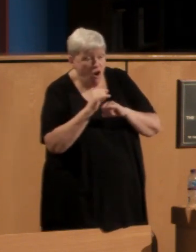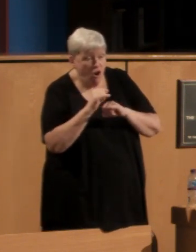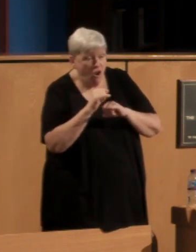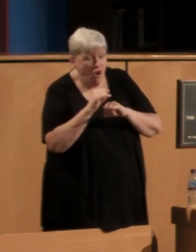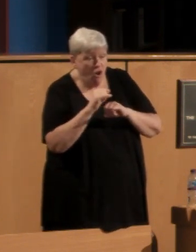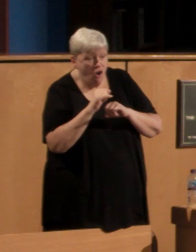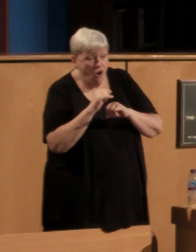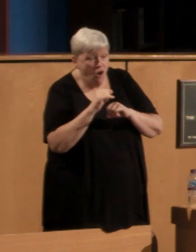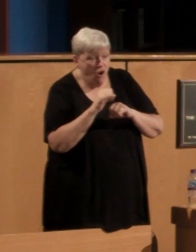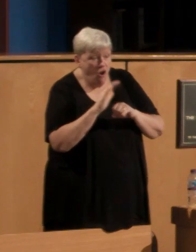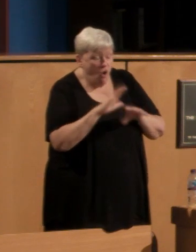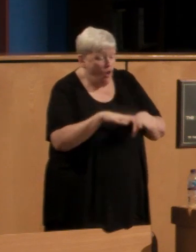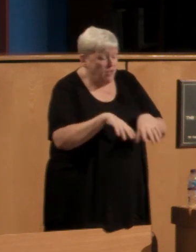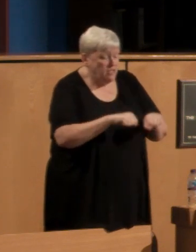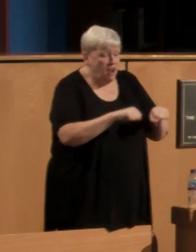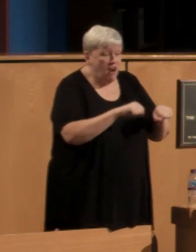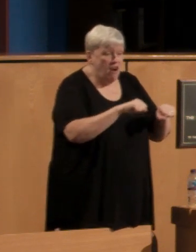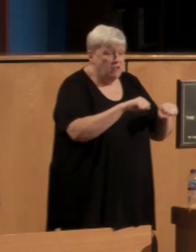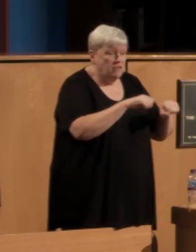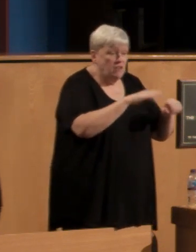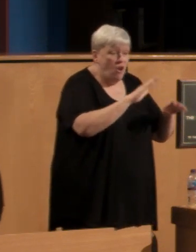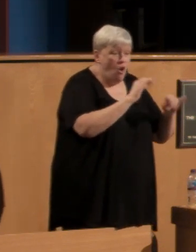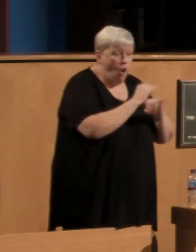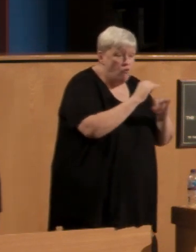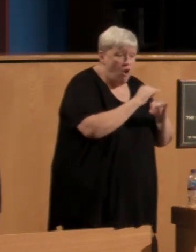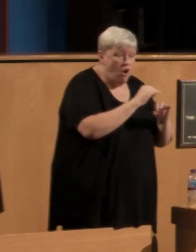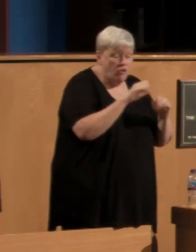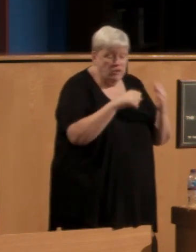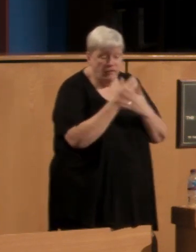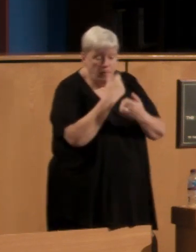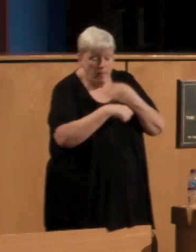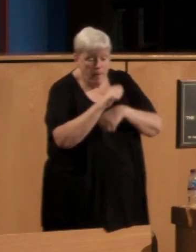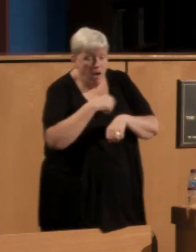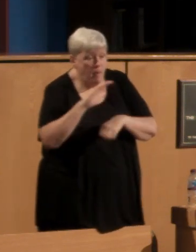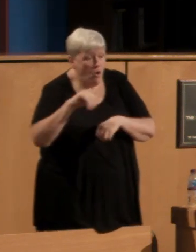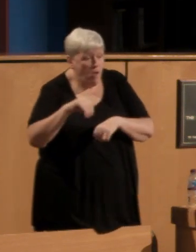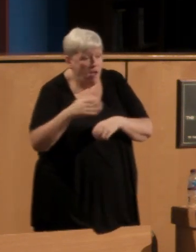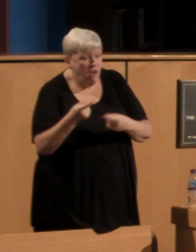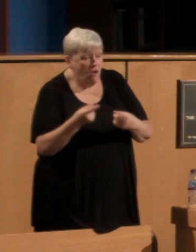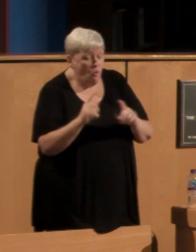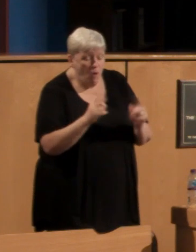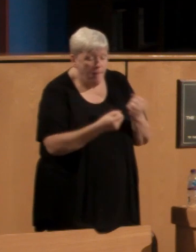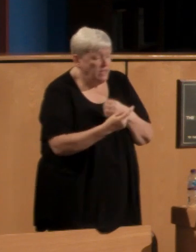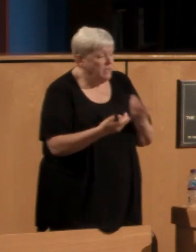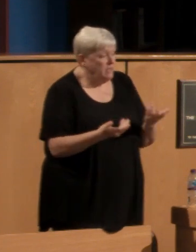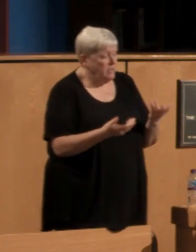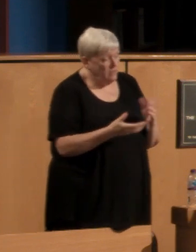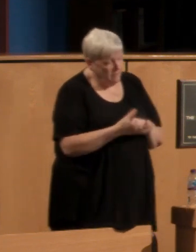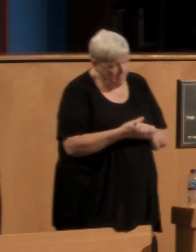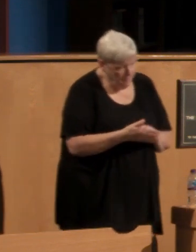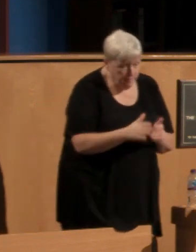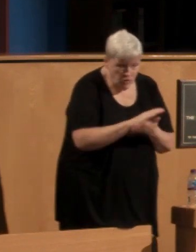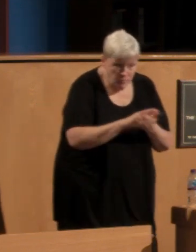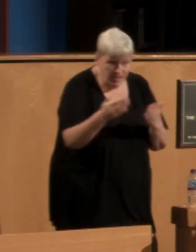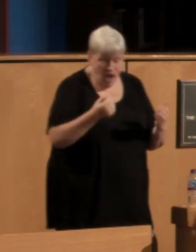did it start off horror and then develop queer horror, or vice versa, that sort of thing? Do you mean in our own